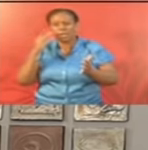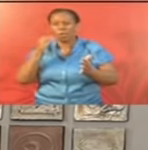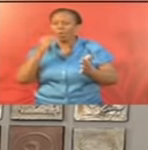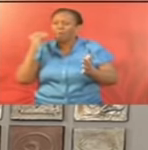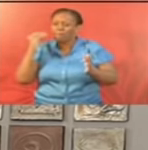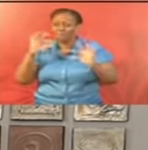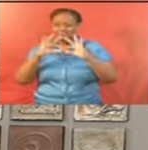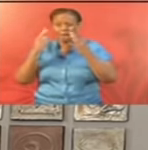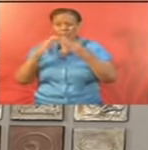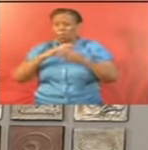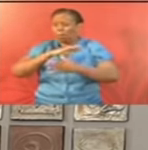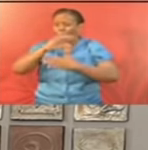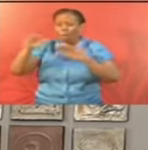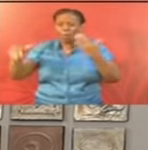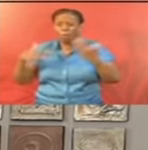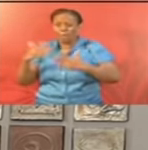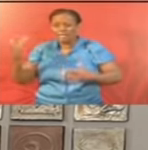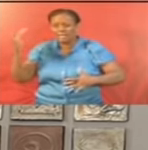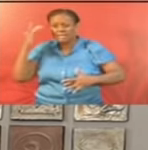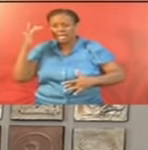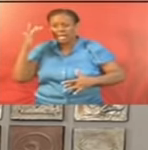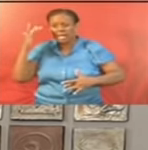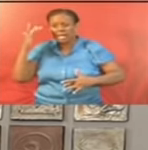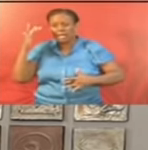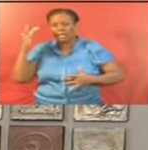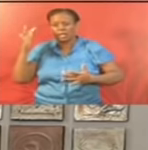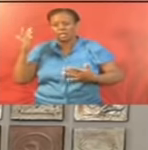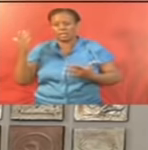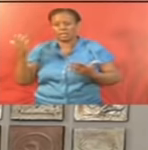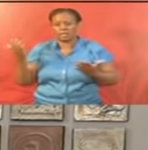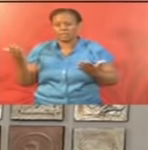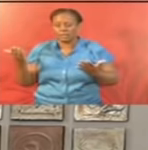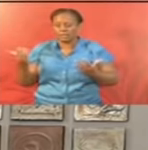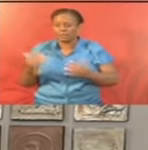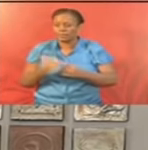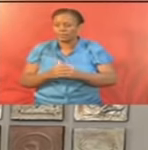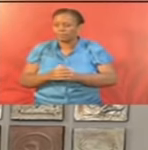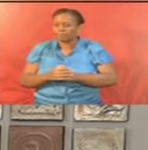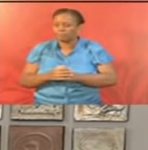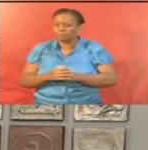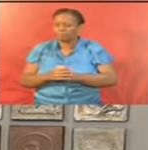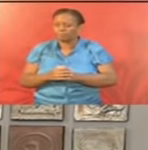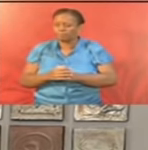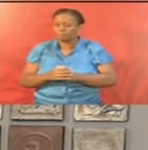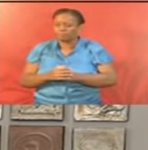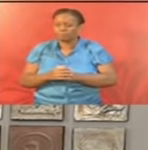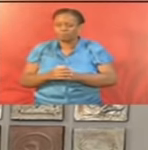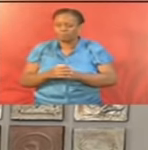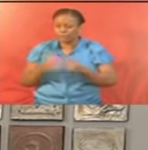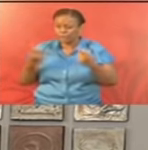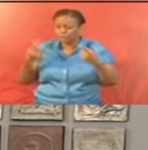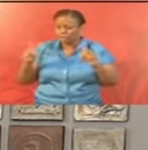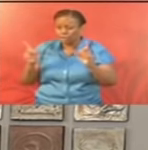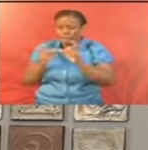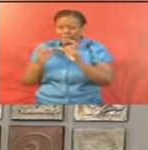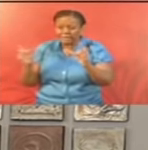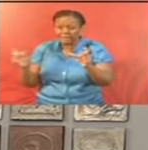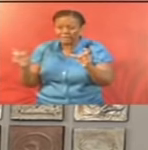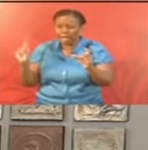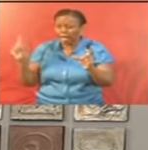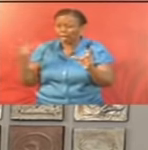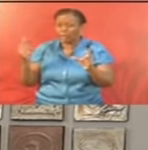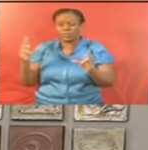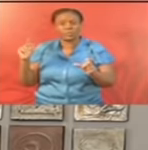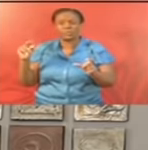that, not just during this phase of home isolation, but also prior to that via